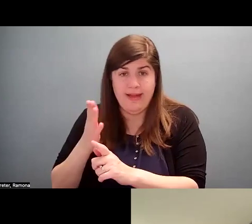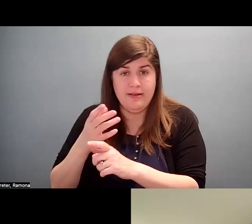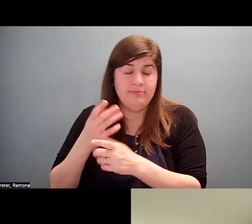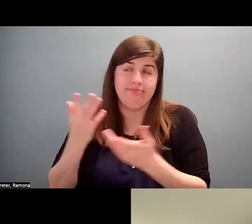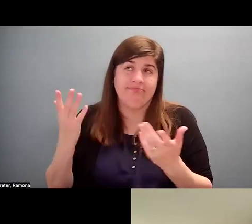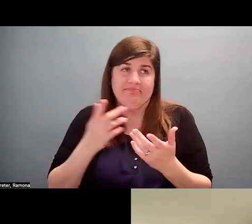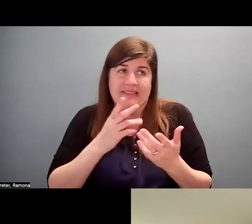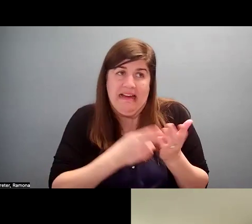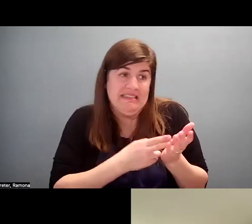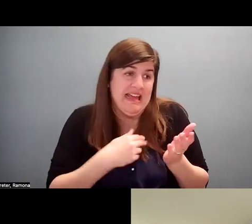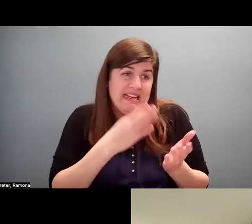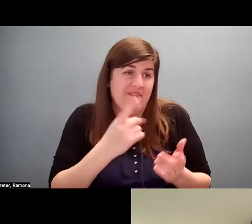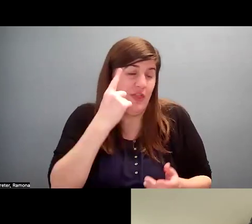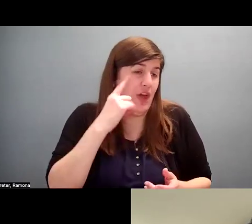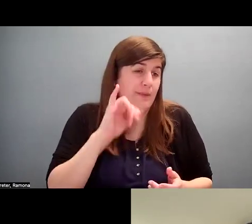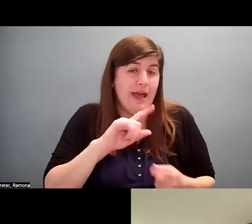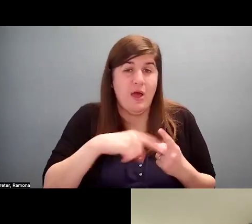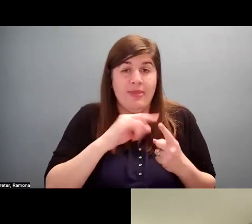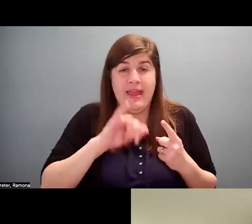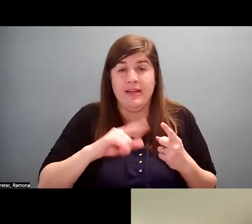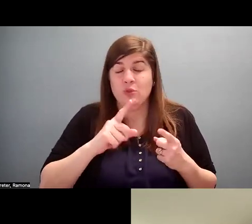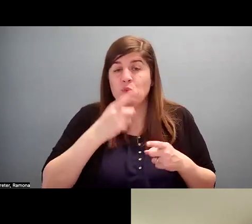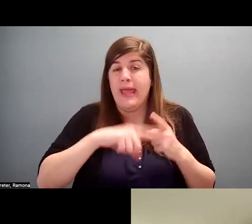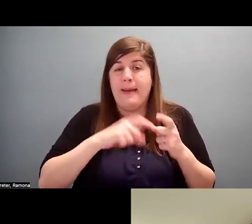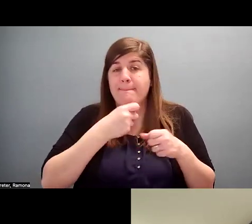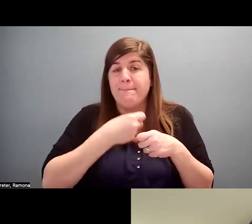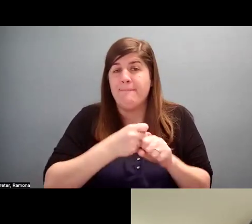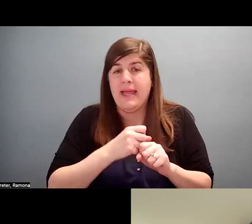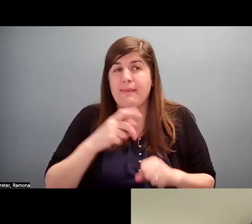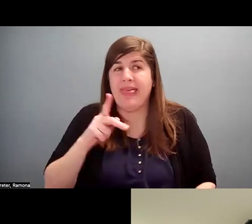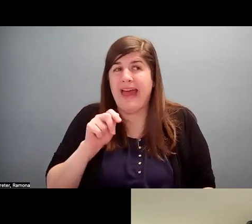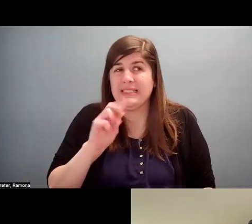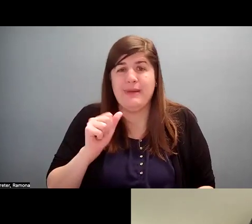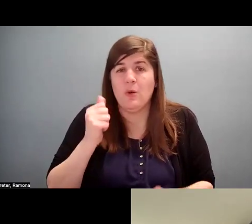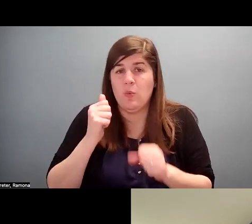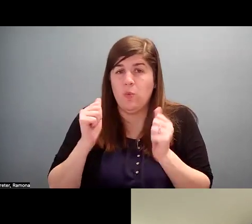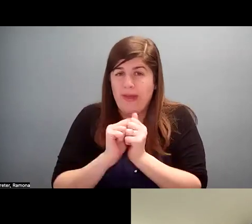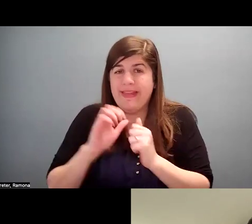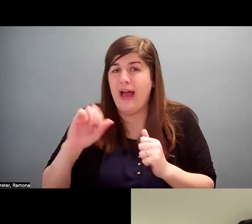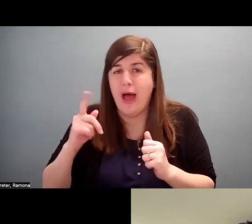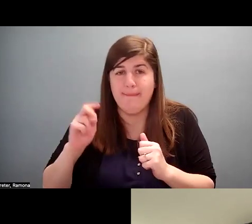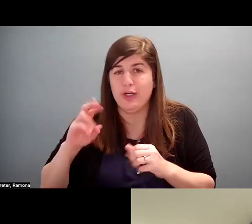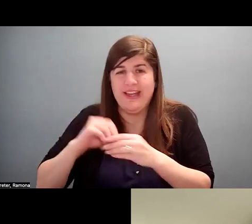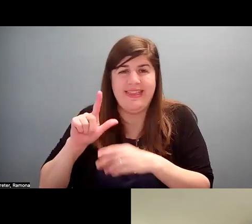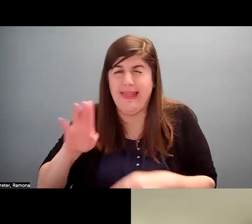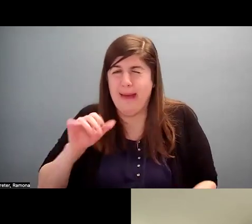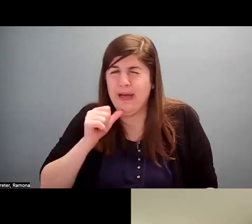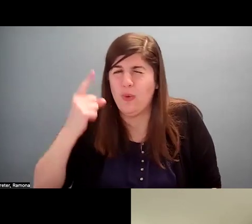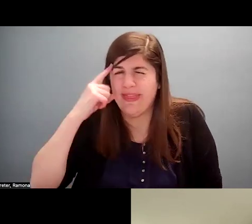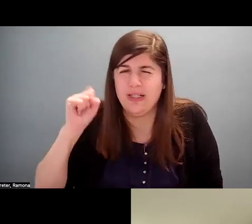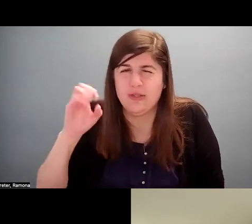know. I haven't thought about that because I don't think it's easy to make a plasma out of whip them copper. up in the So lab? yeah, I'm familiar with it. Yeah. Huh,